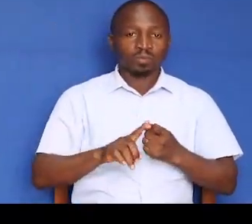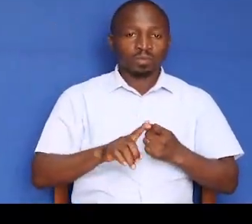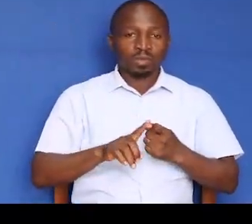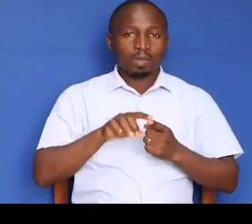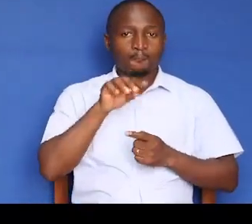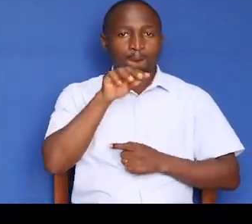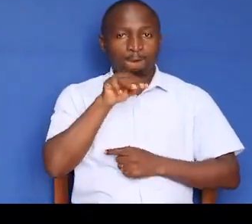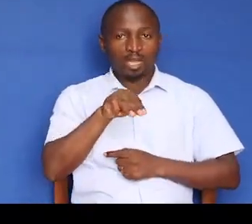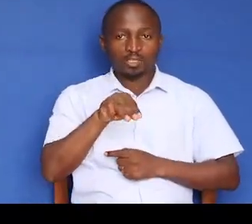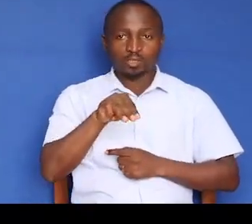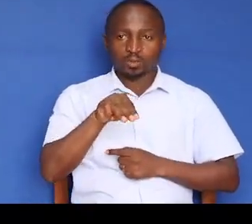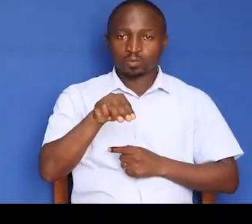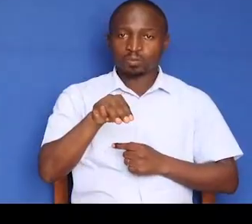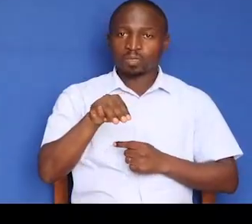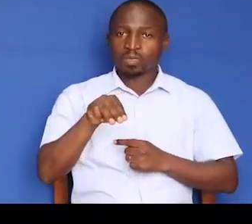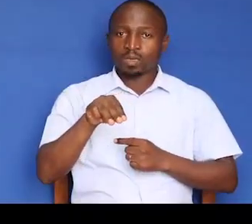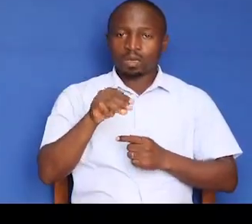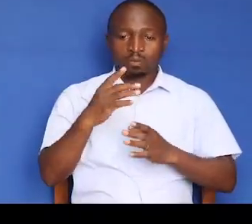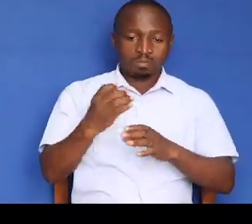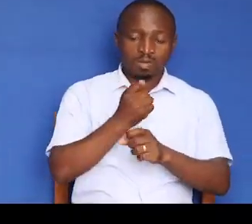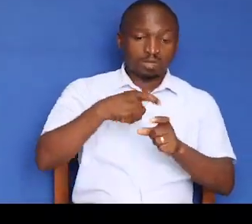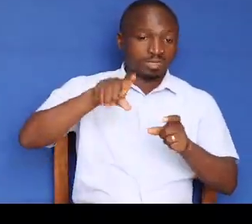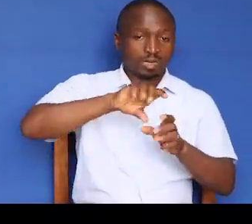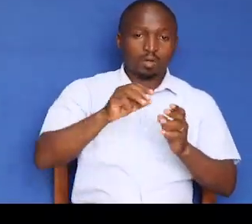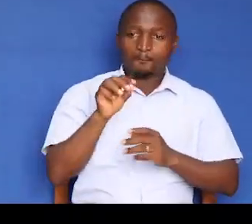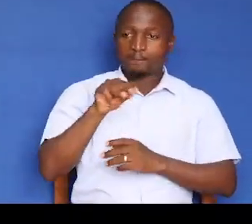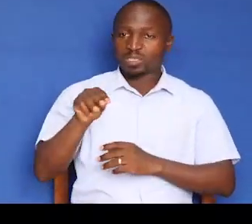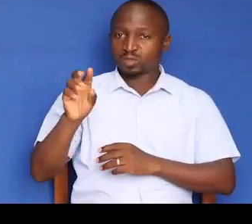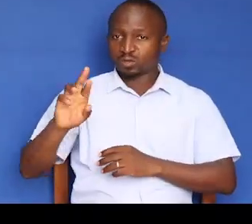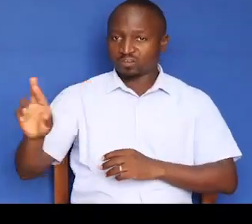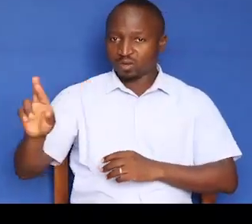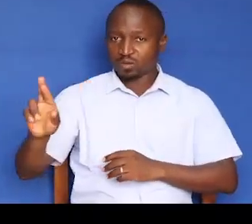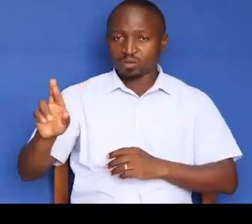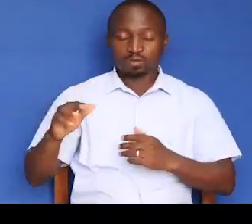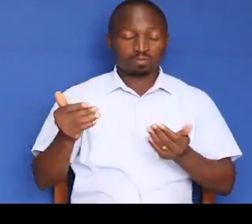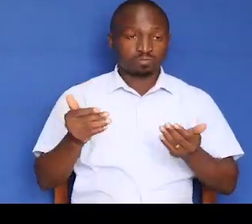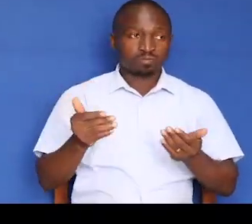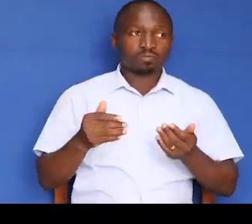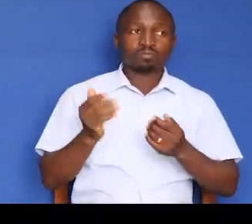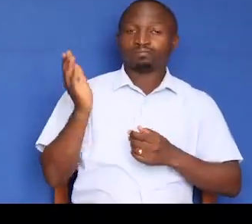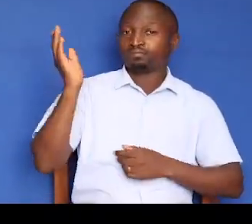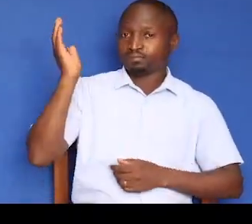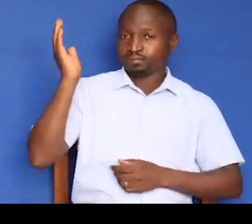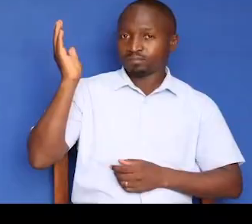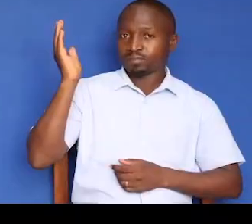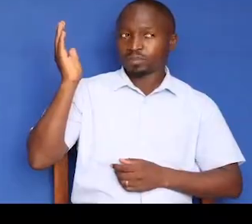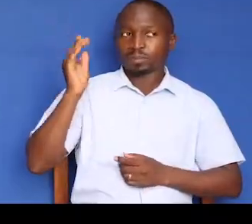marginal revenue, we take also changing total revenue, changing output. So at